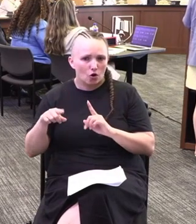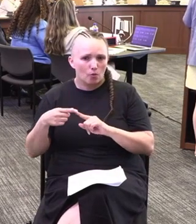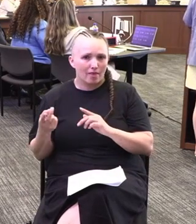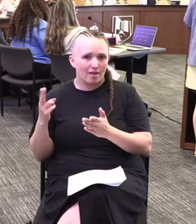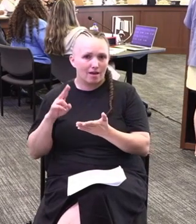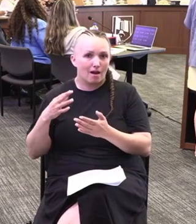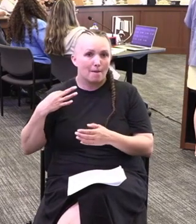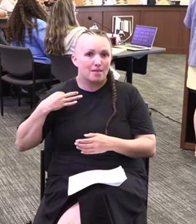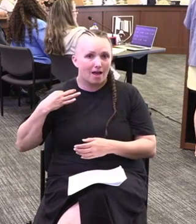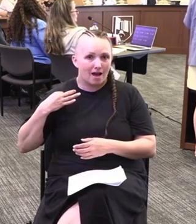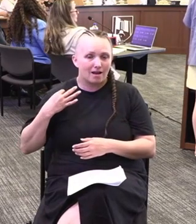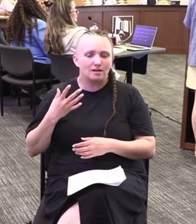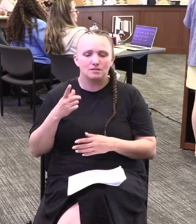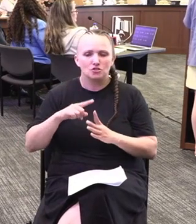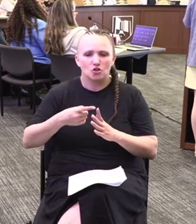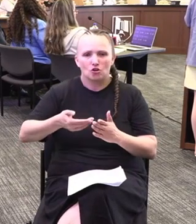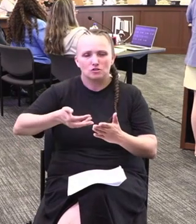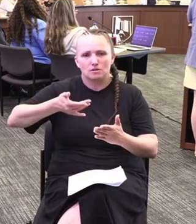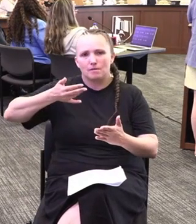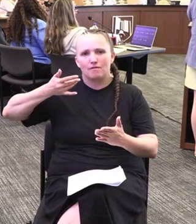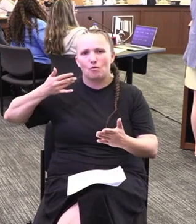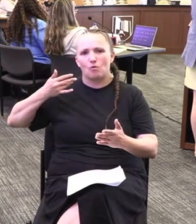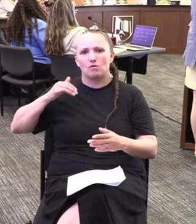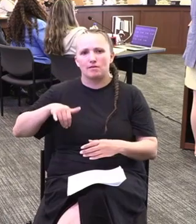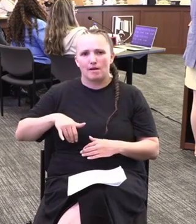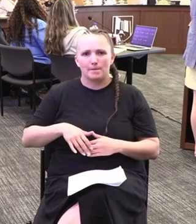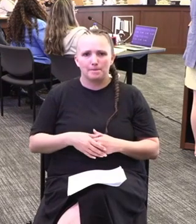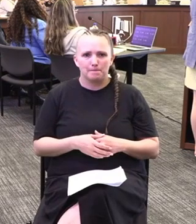just starts so much earlier.